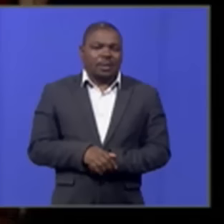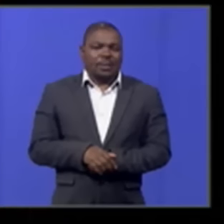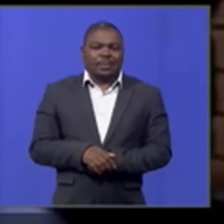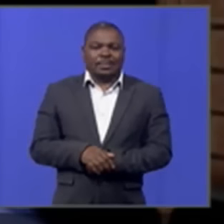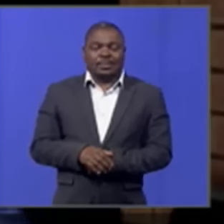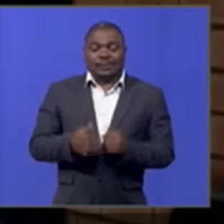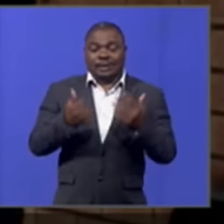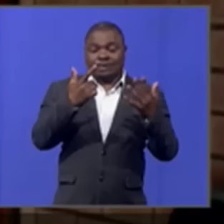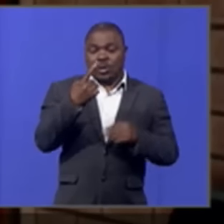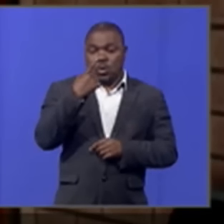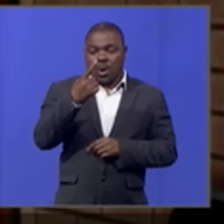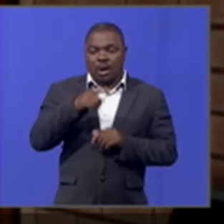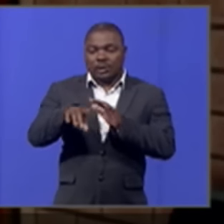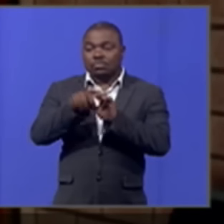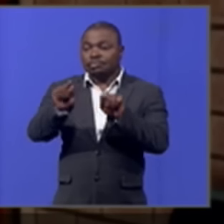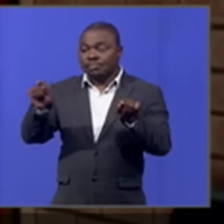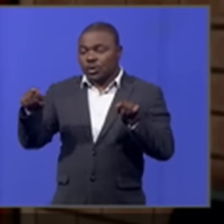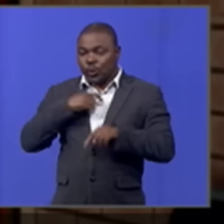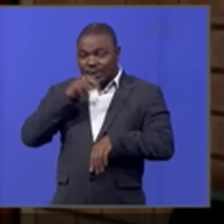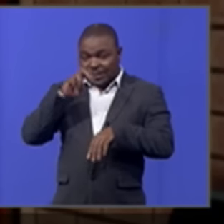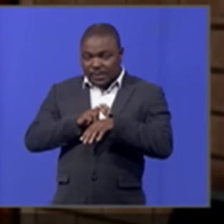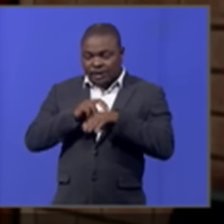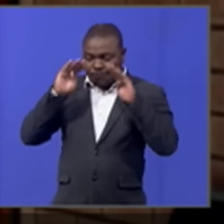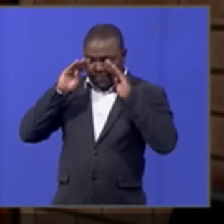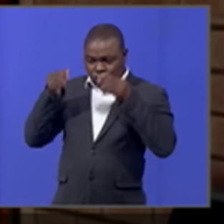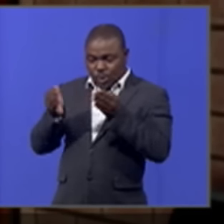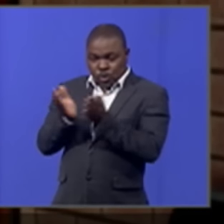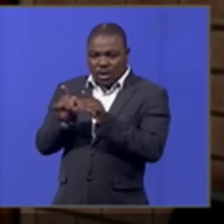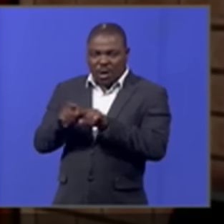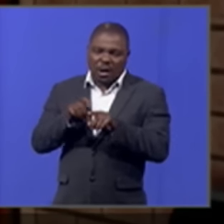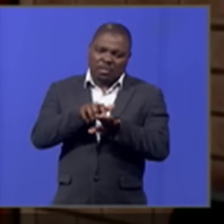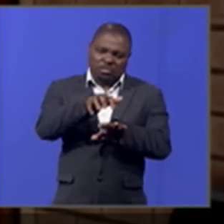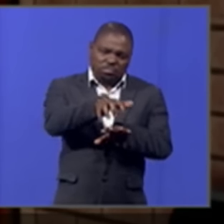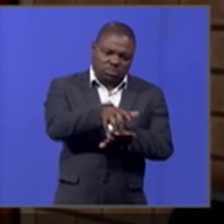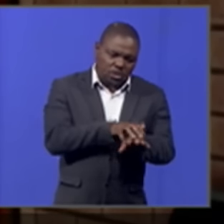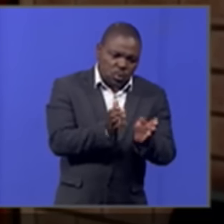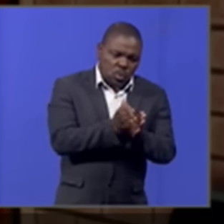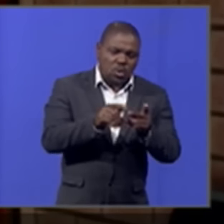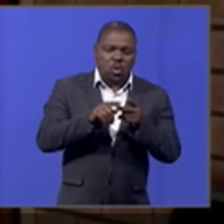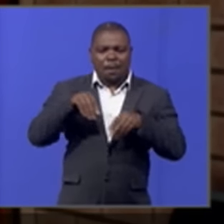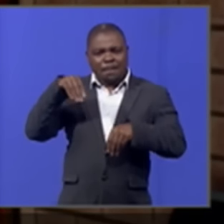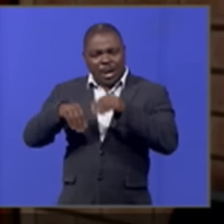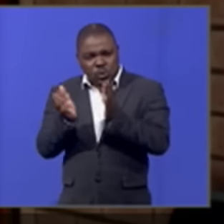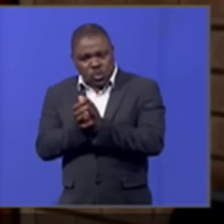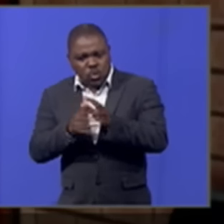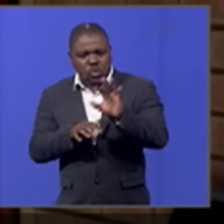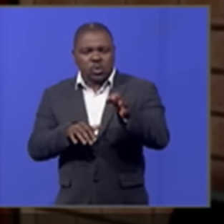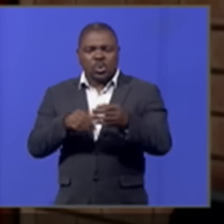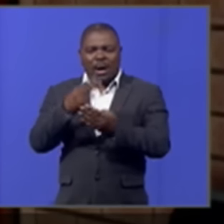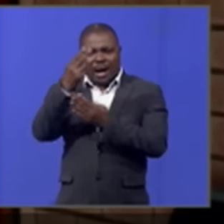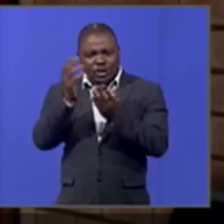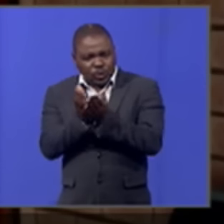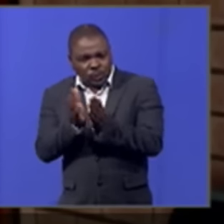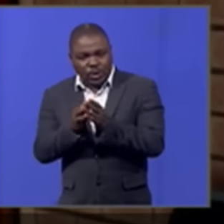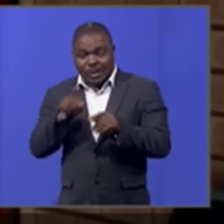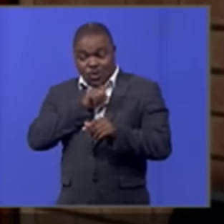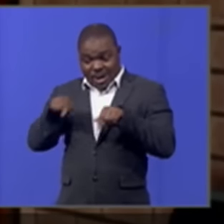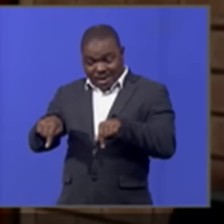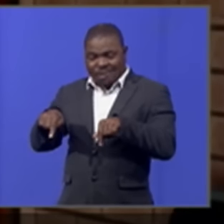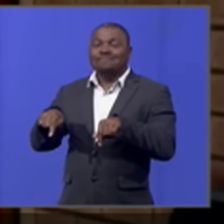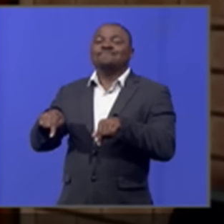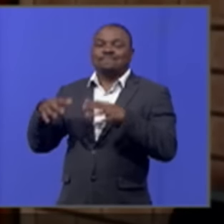circuits, we would need to have a focus school. It could be an agricultural school, a mining school, a school of arts. That is why we are